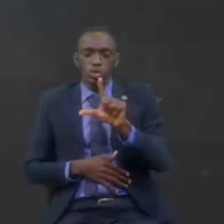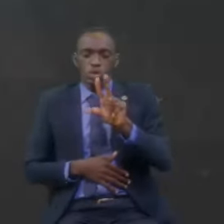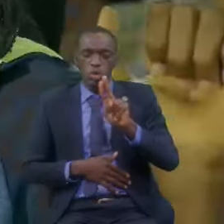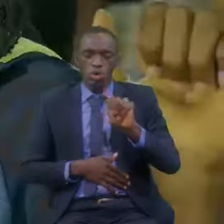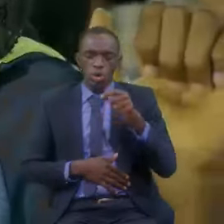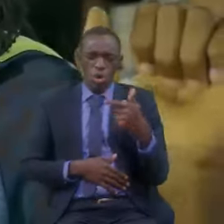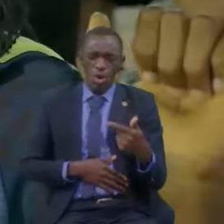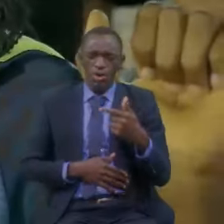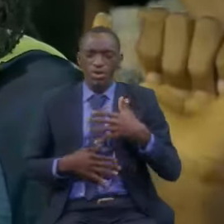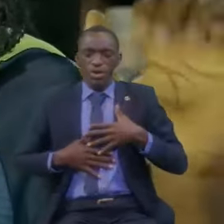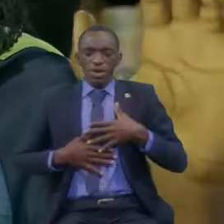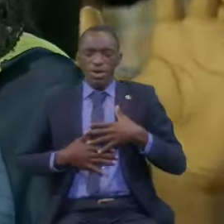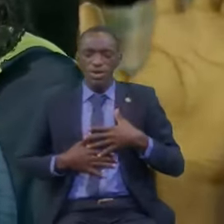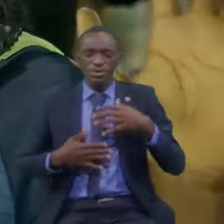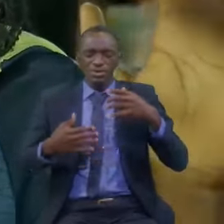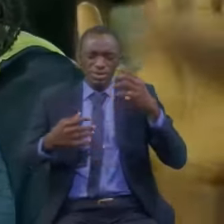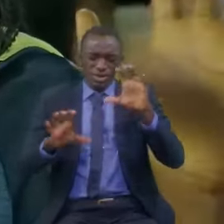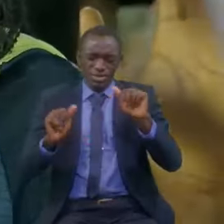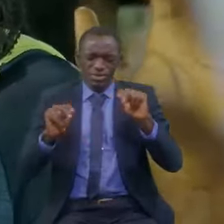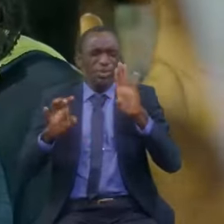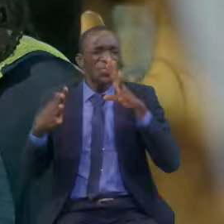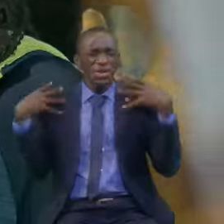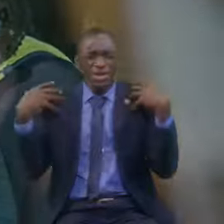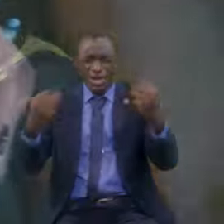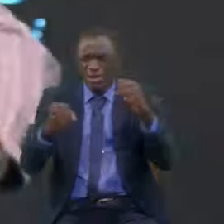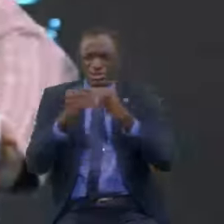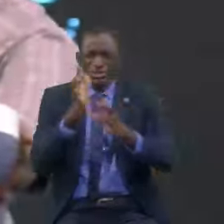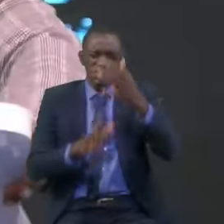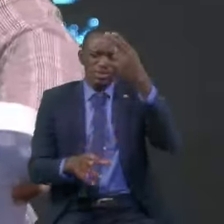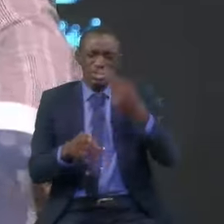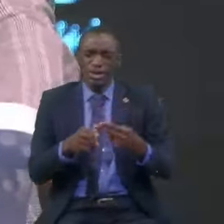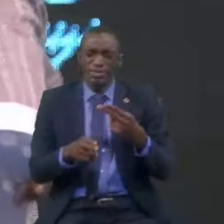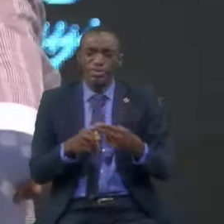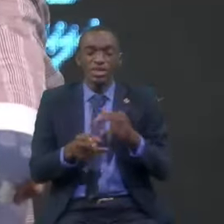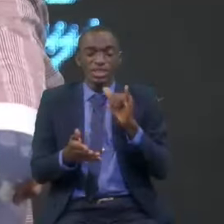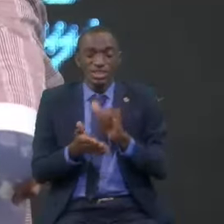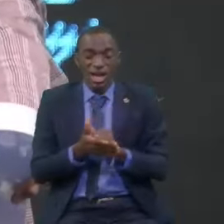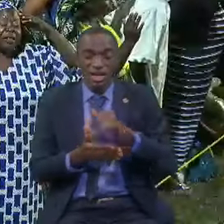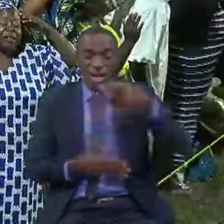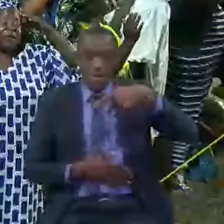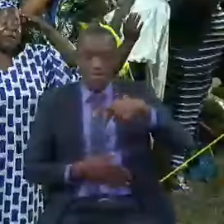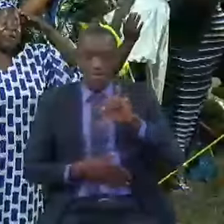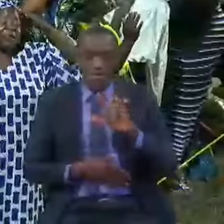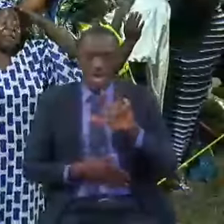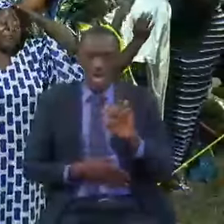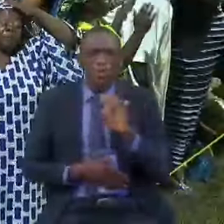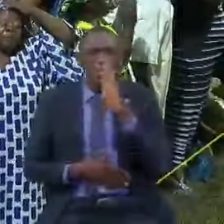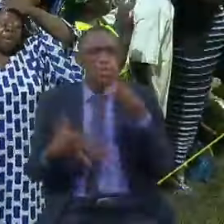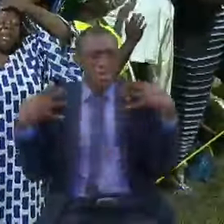in Jesus' name. That pile, be healed in Jesus'